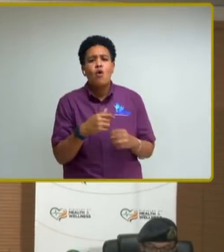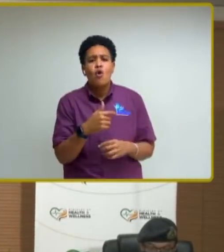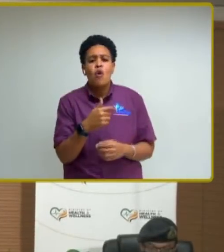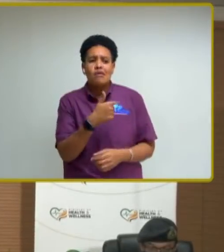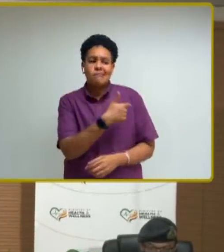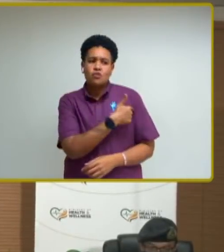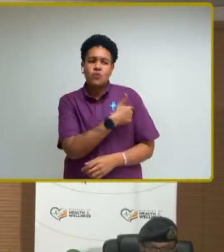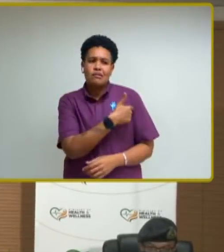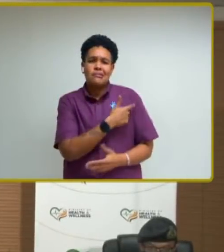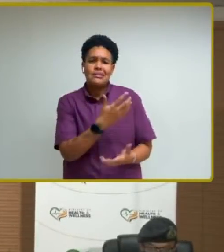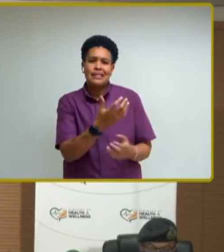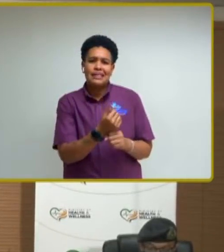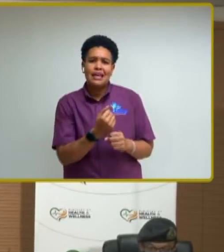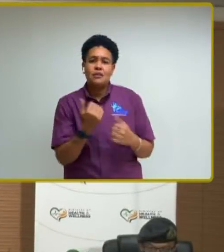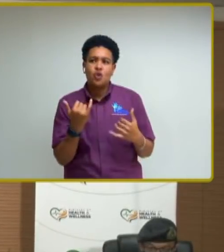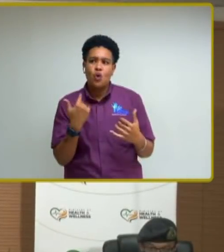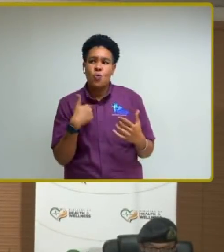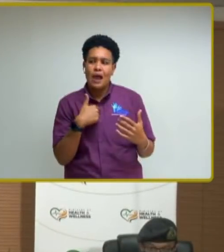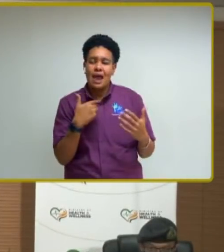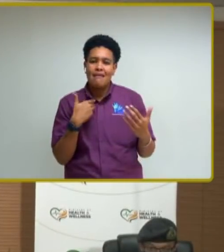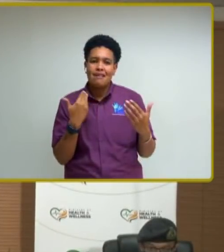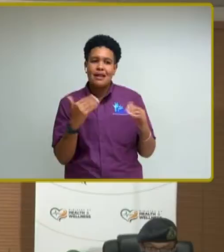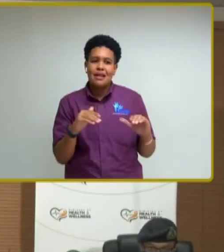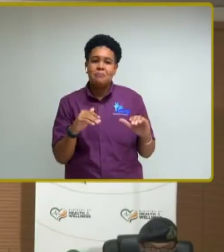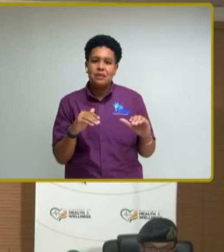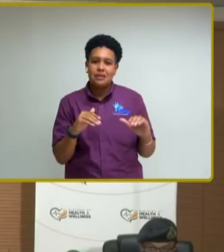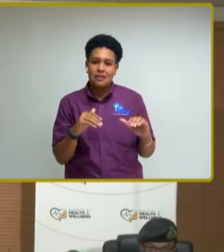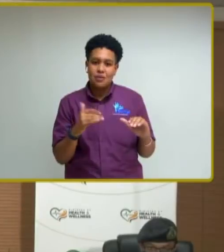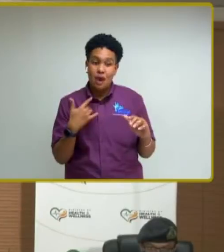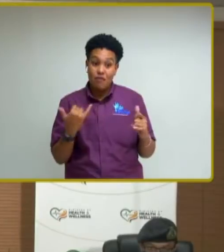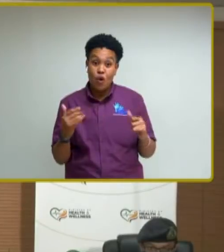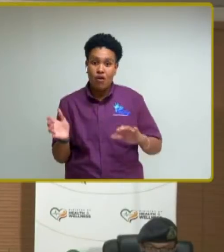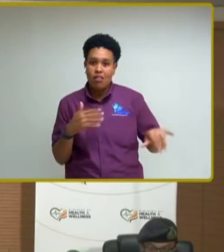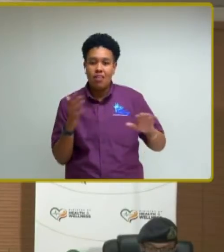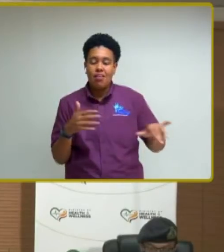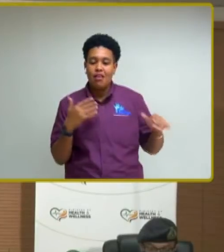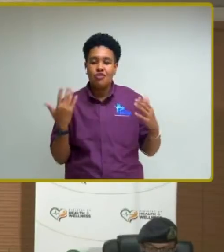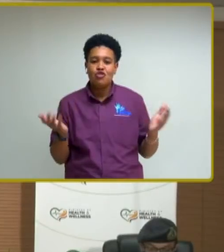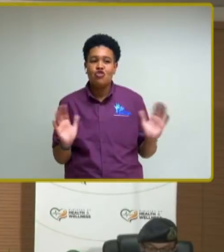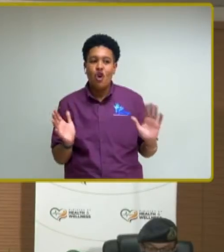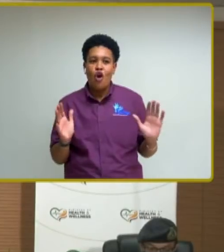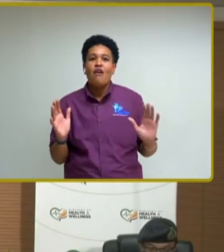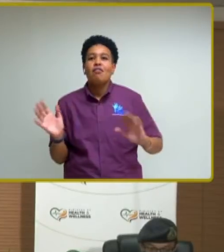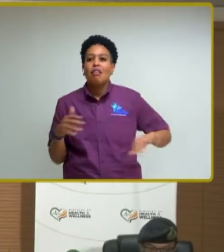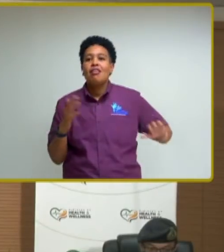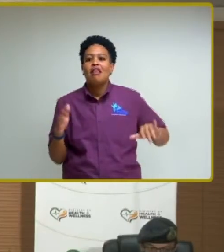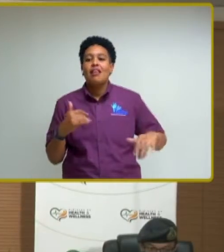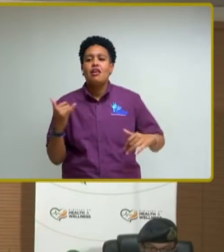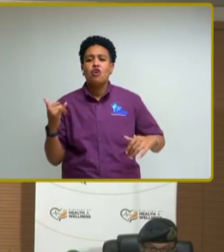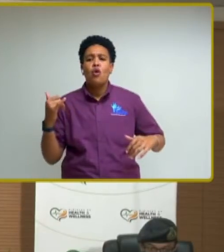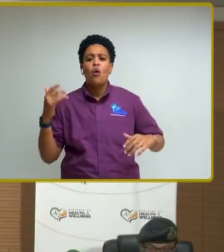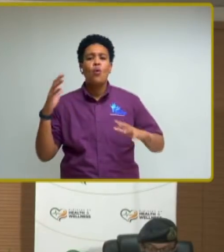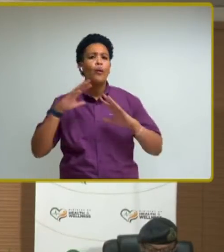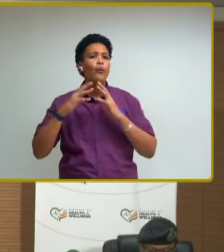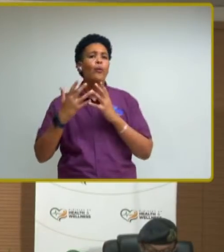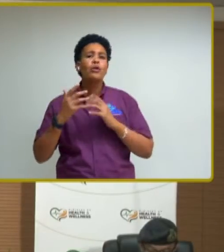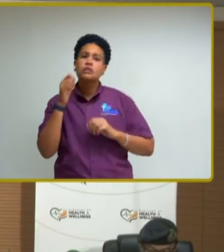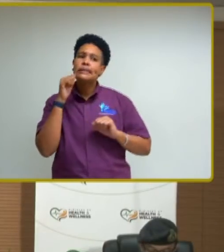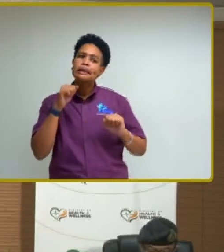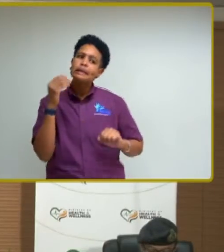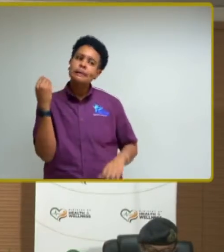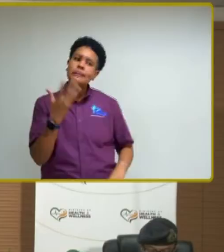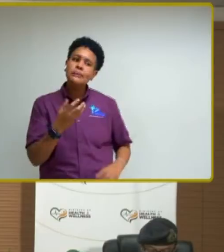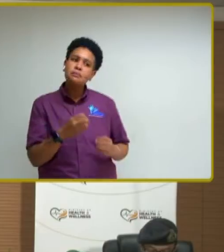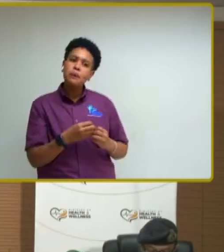of vaccines, given we're having now a Blitz, and there are uncertainties around